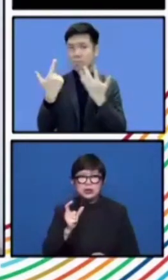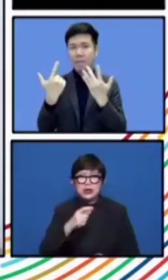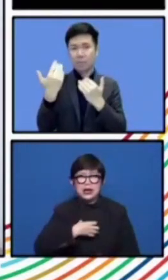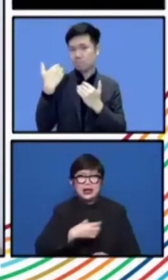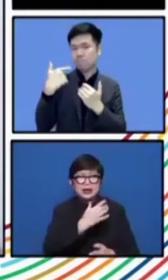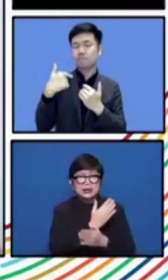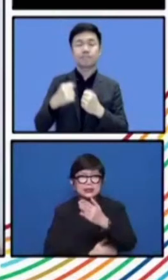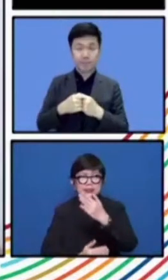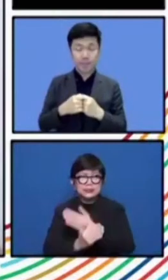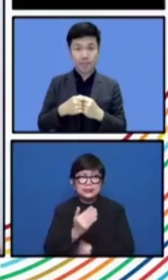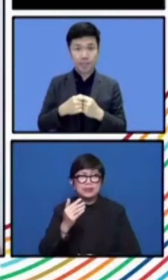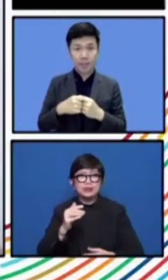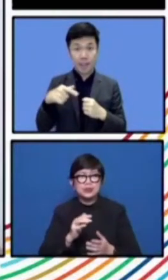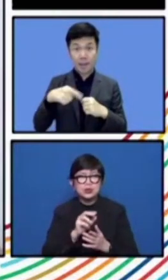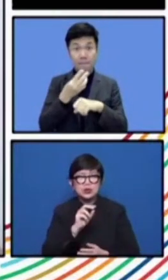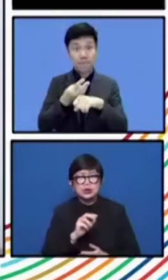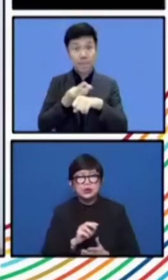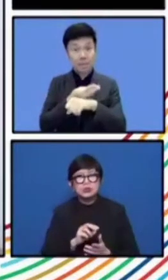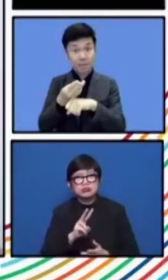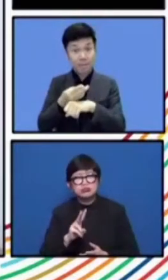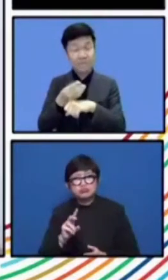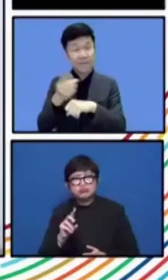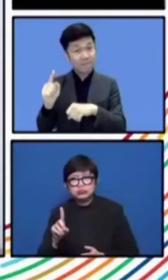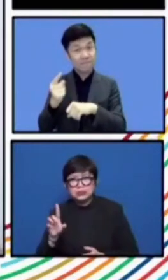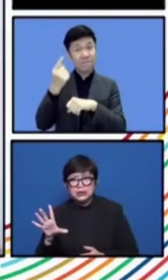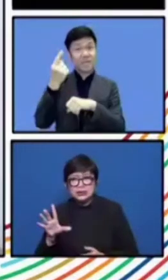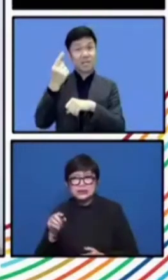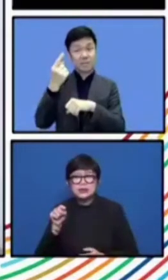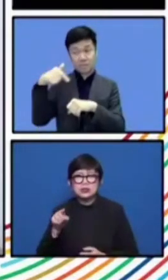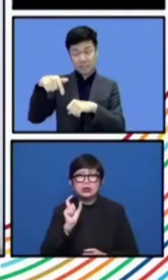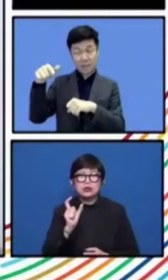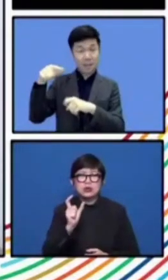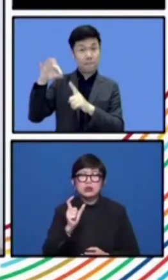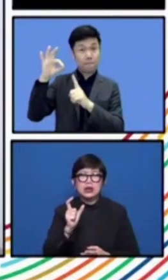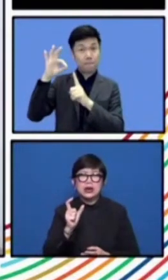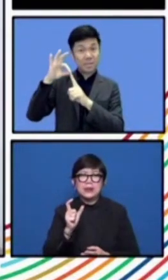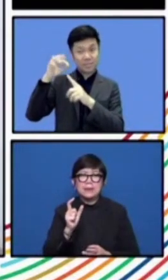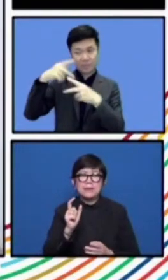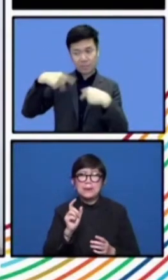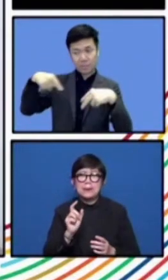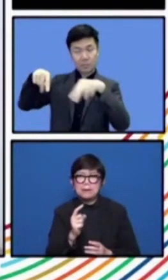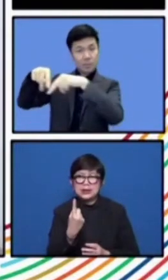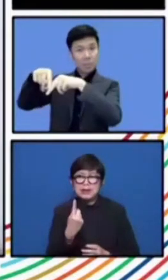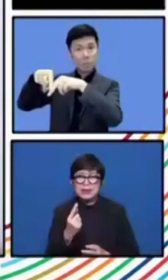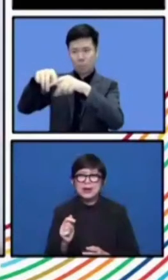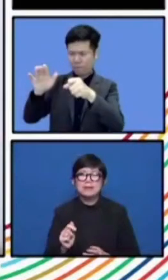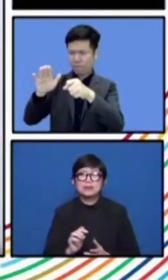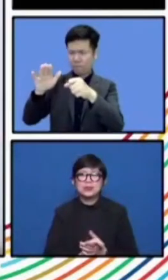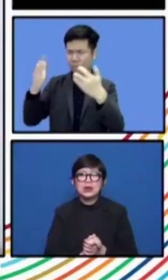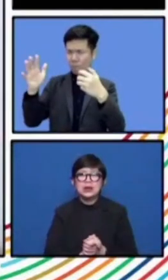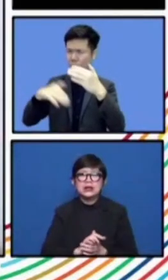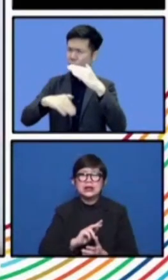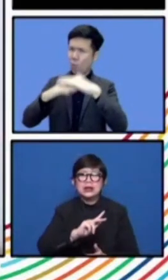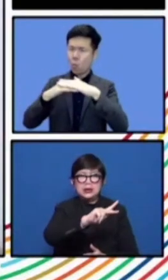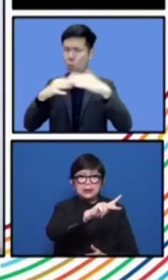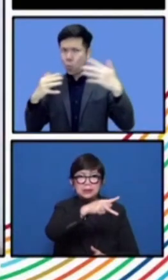in the Pacific region to be fully compliant with the convention foreign